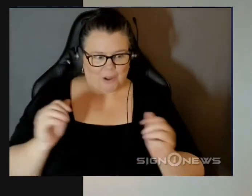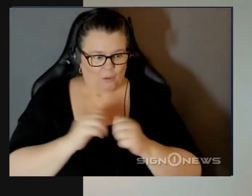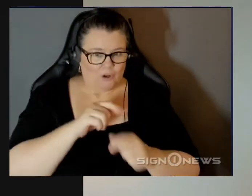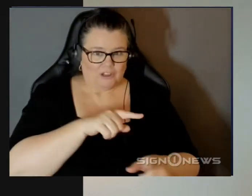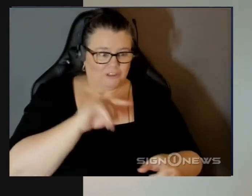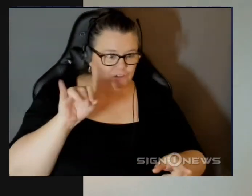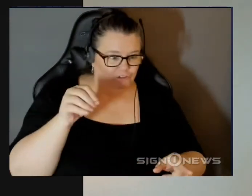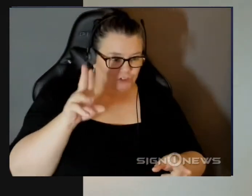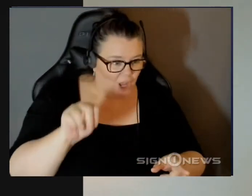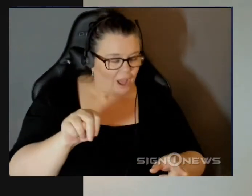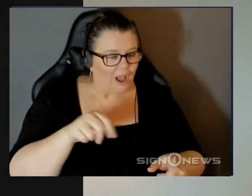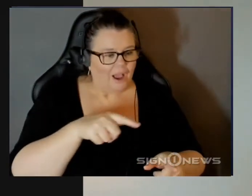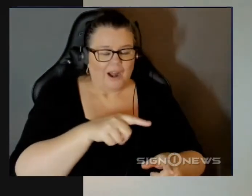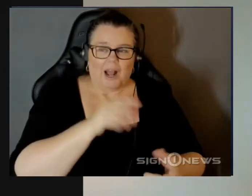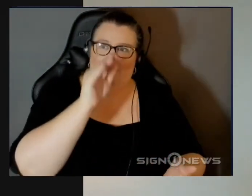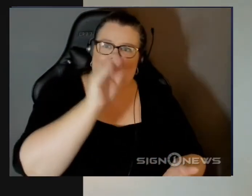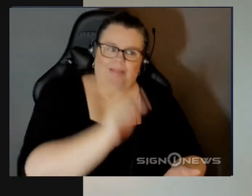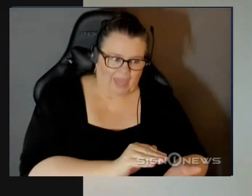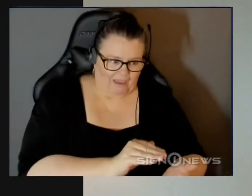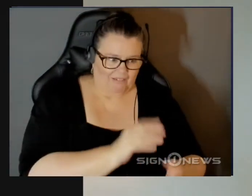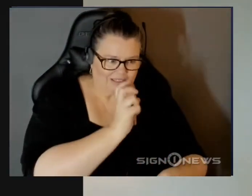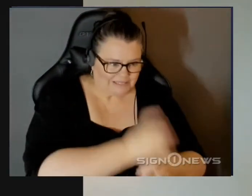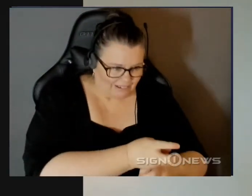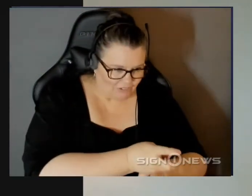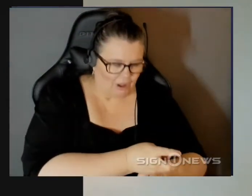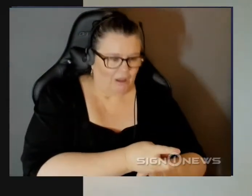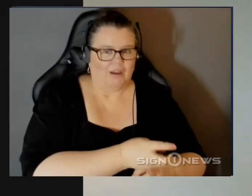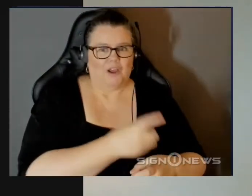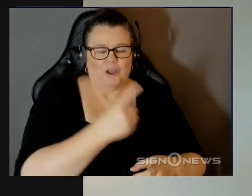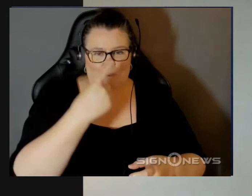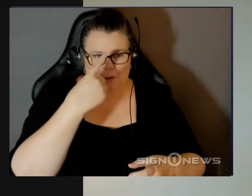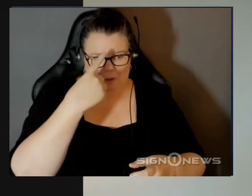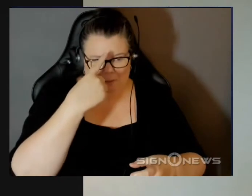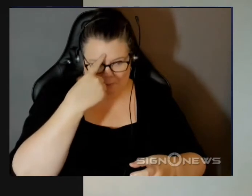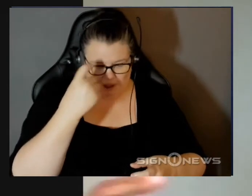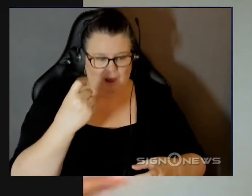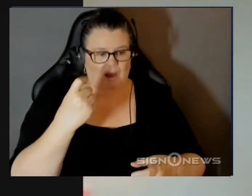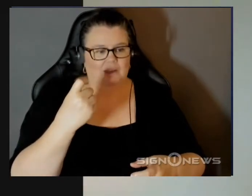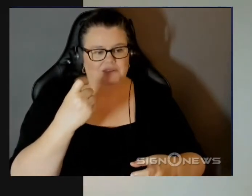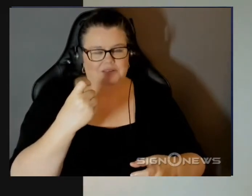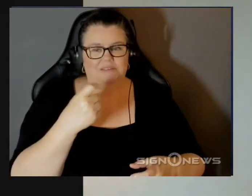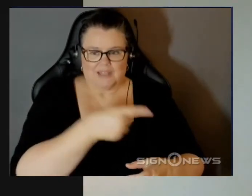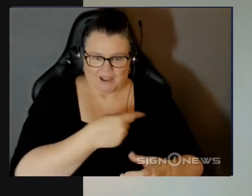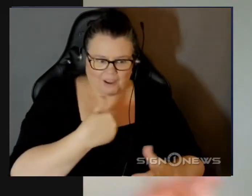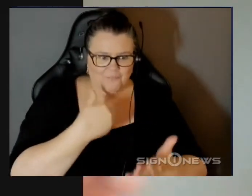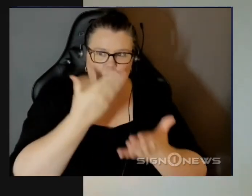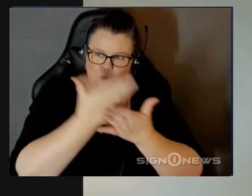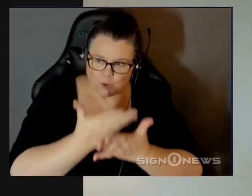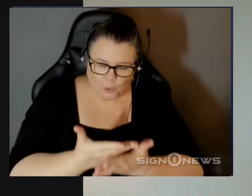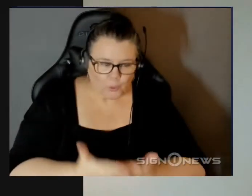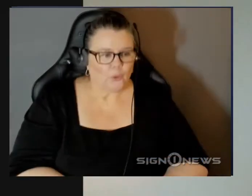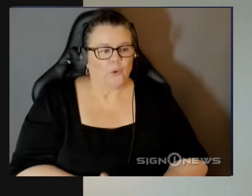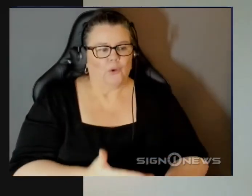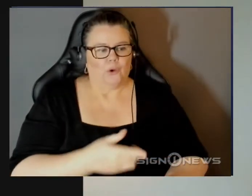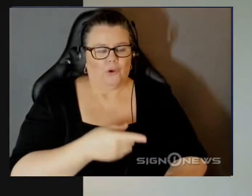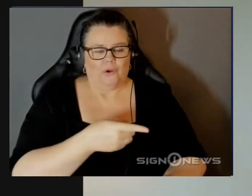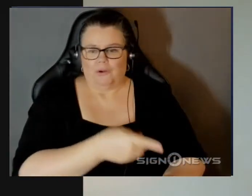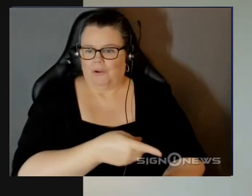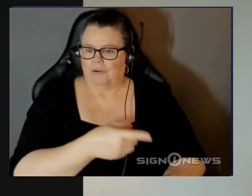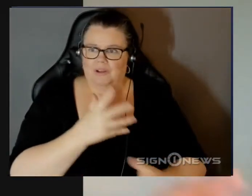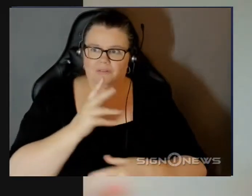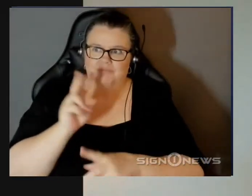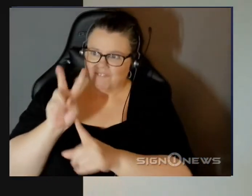peasy, right? It was the exact same process of getting a guardianship, of filing the petition and making those payments and having,